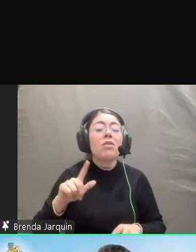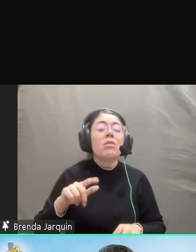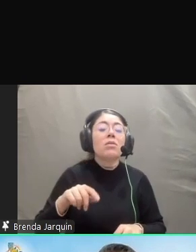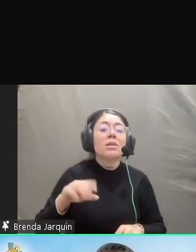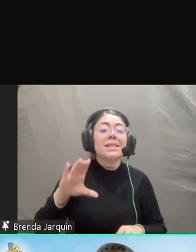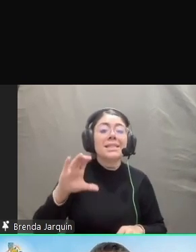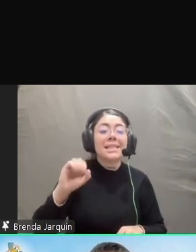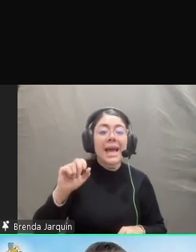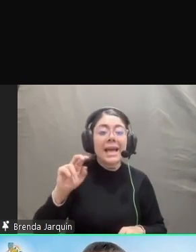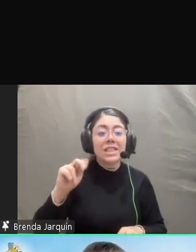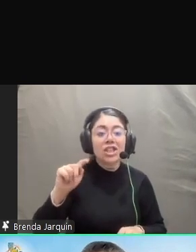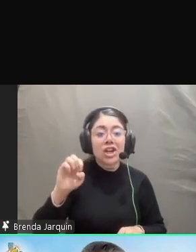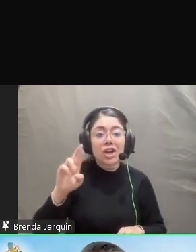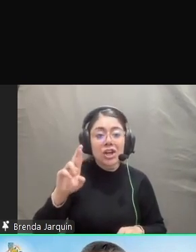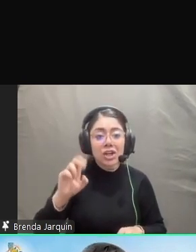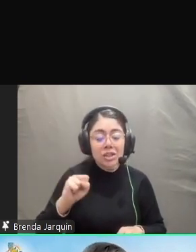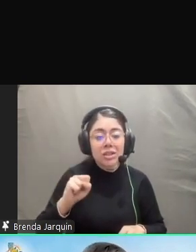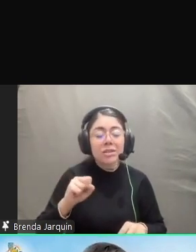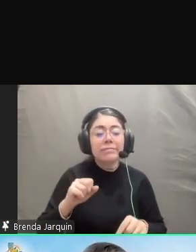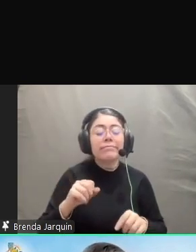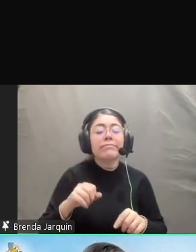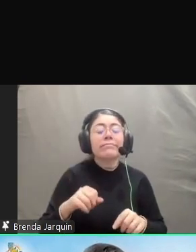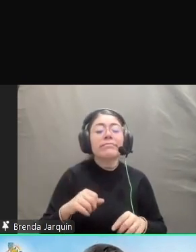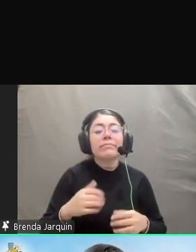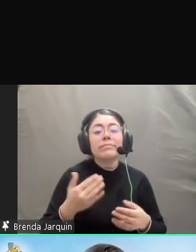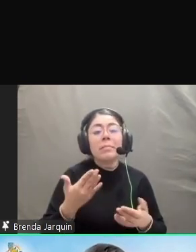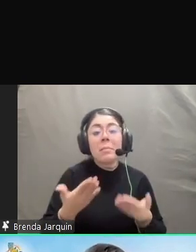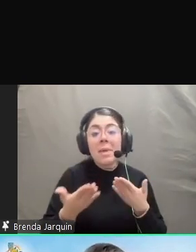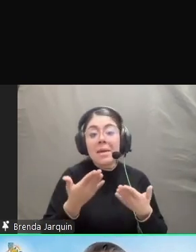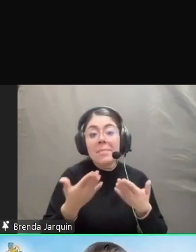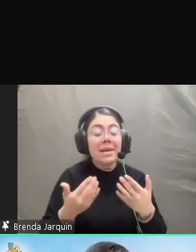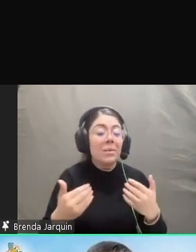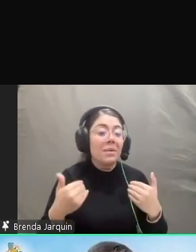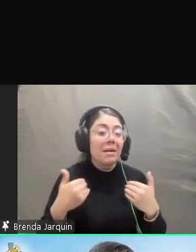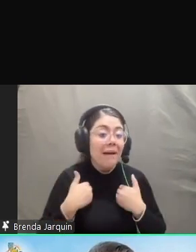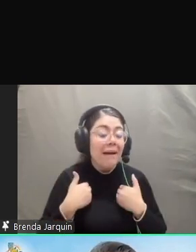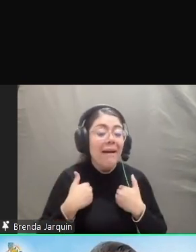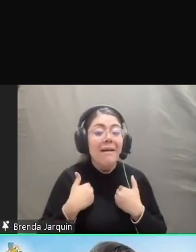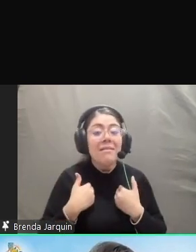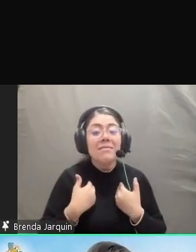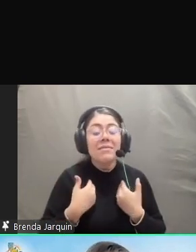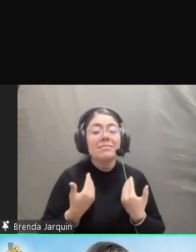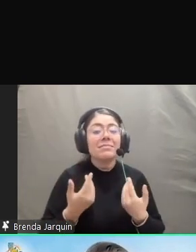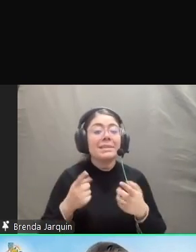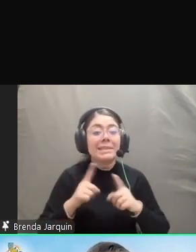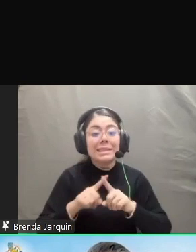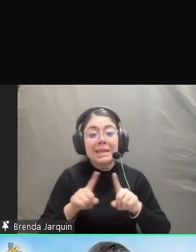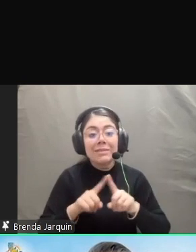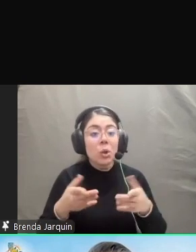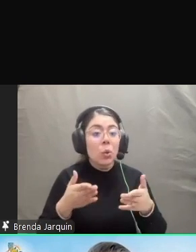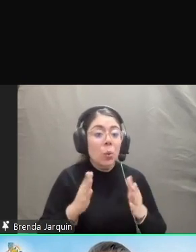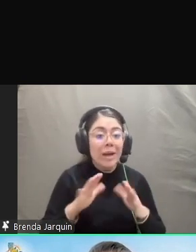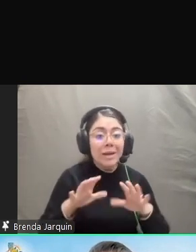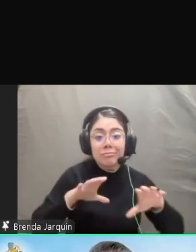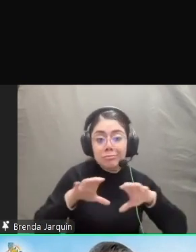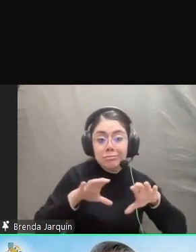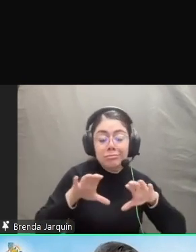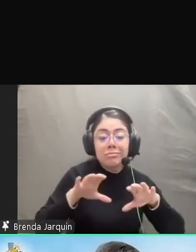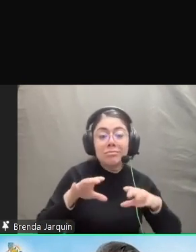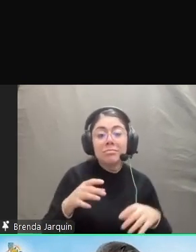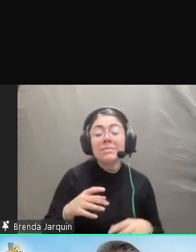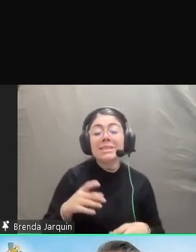requirements. And there may need to be a conversation about why the collaboration